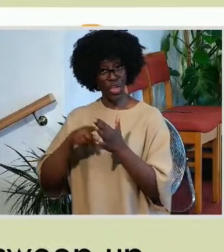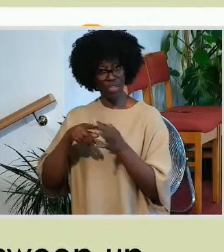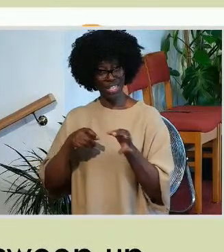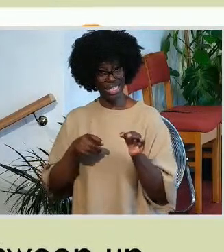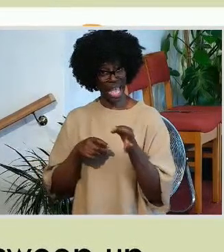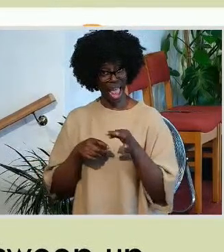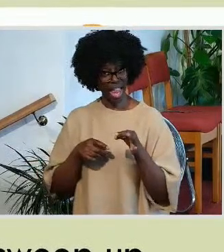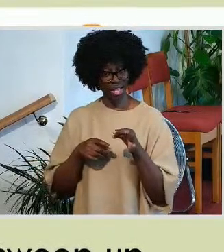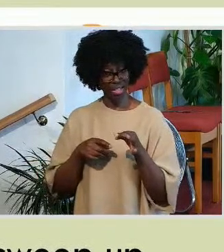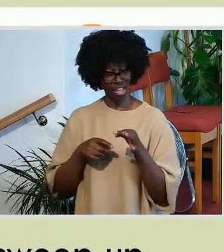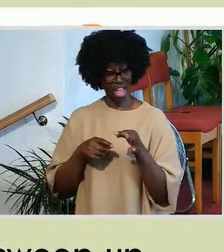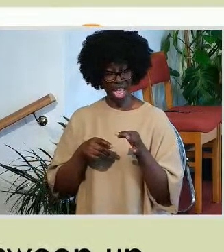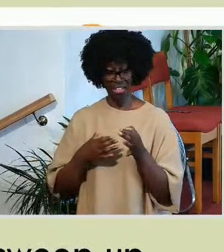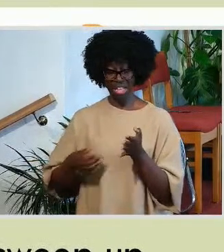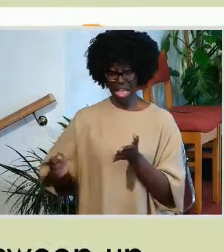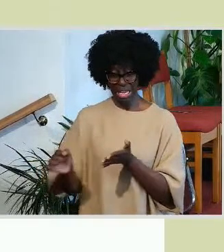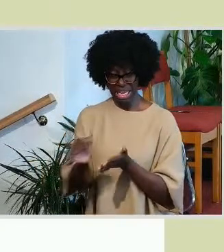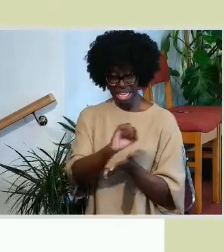well.